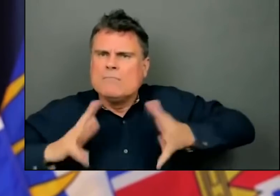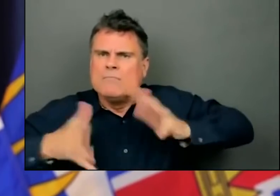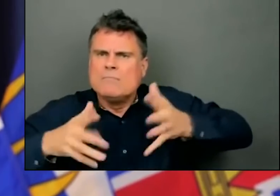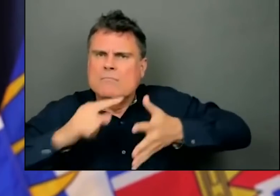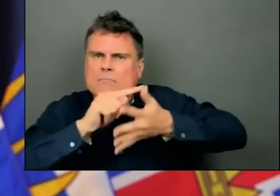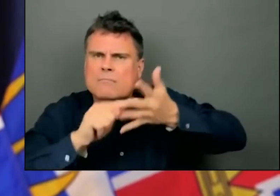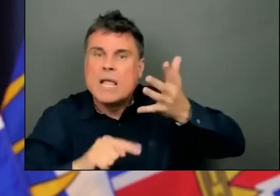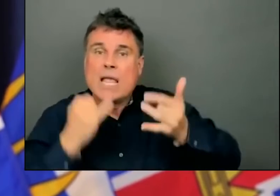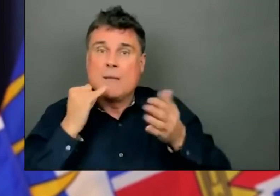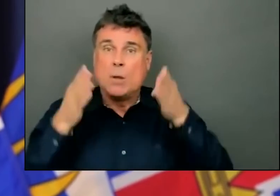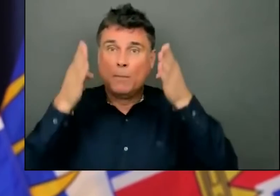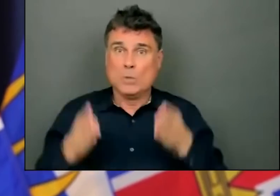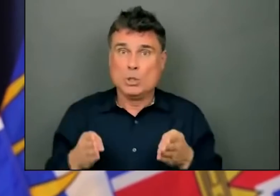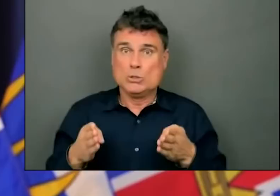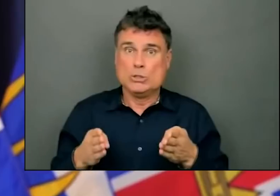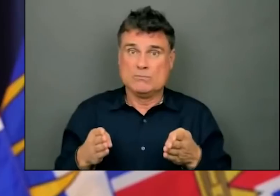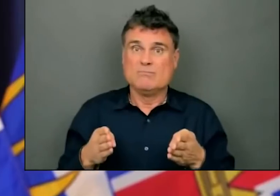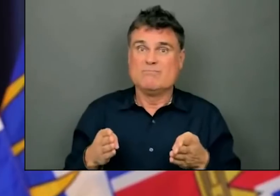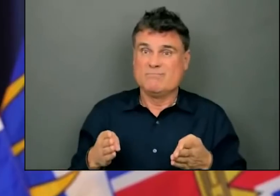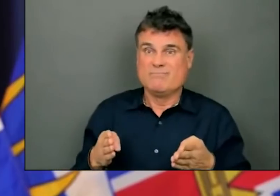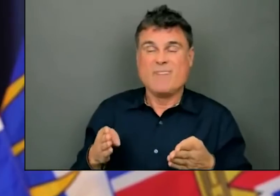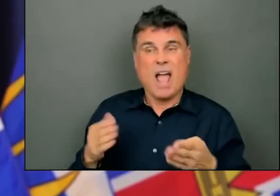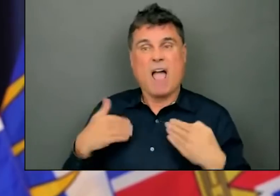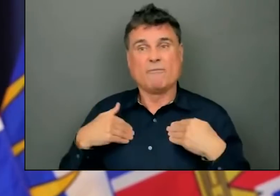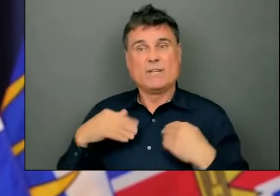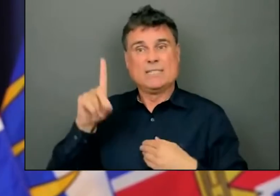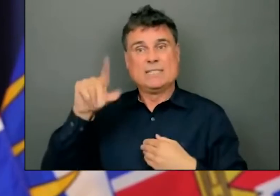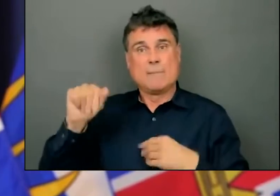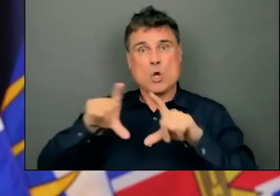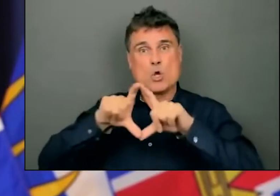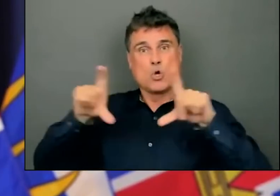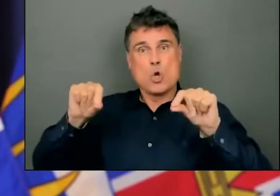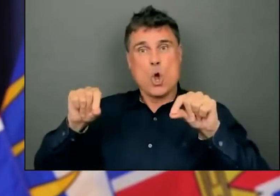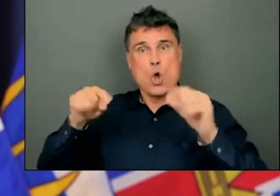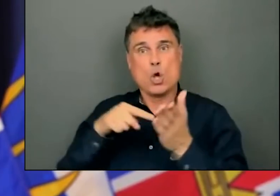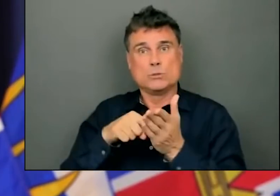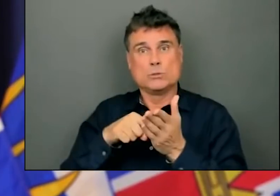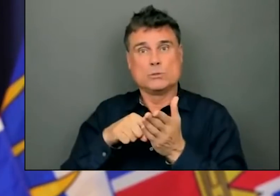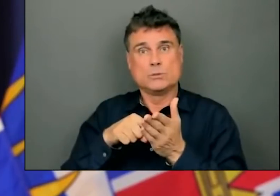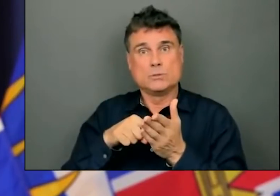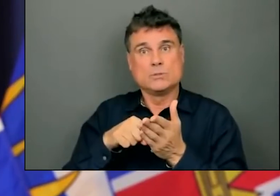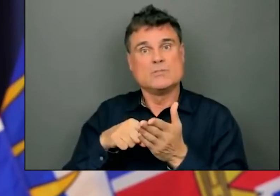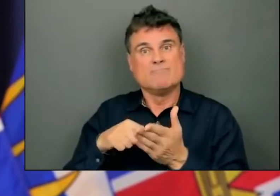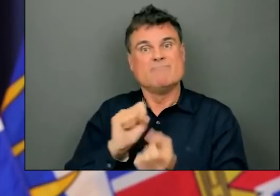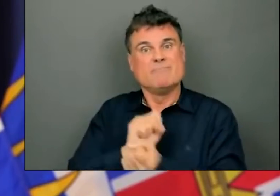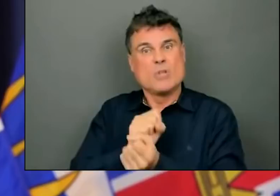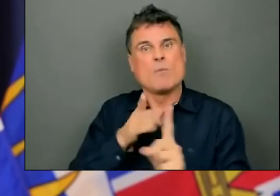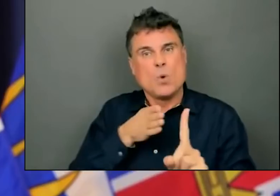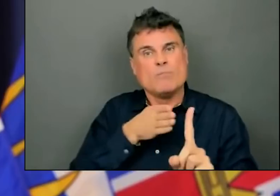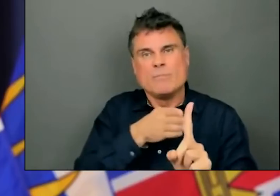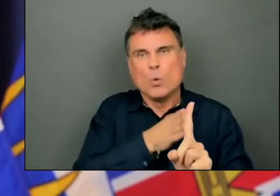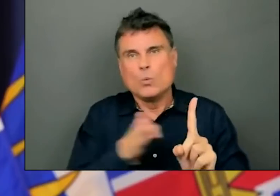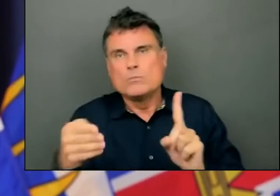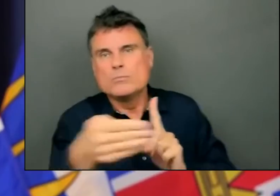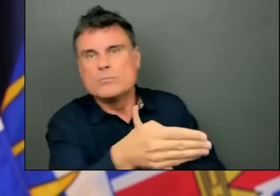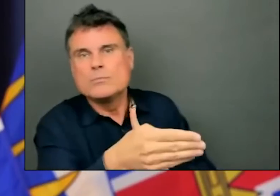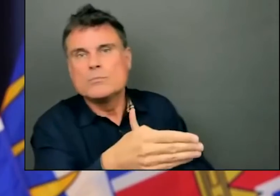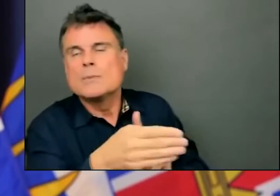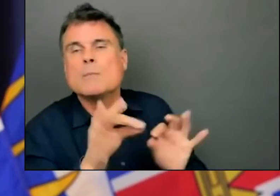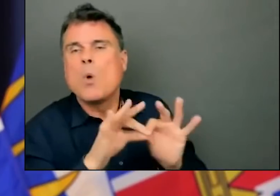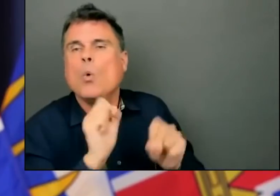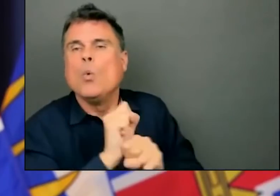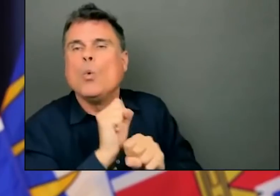example, it would go through things like WorkSafe BC assessments to determine if it was a